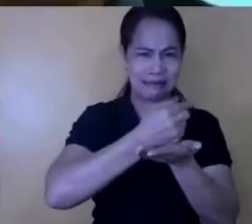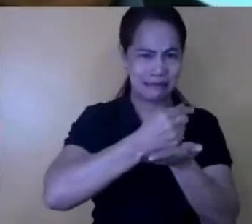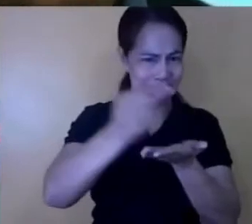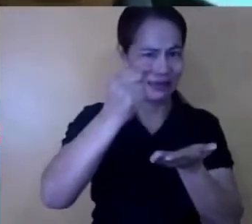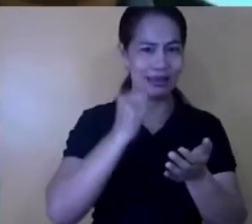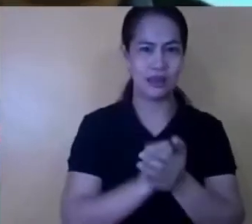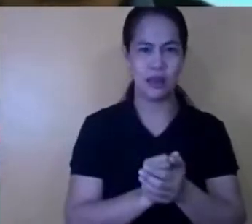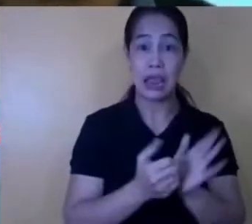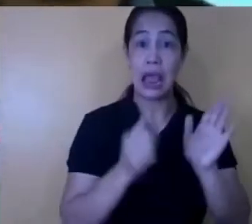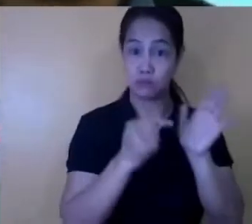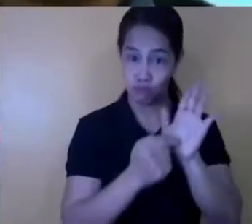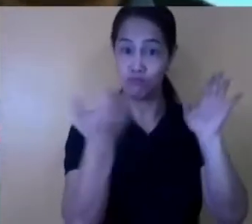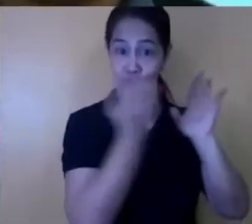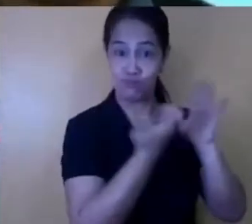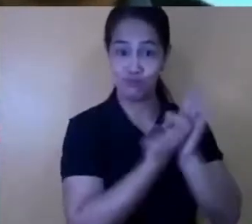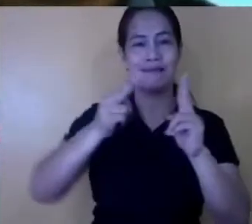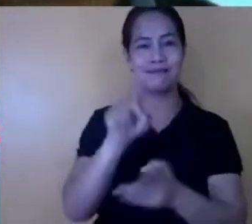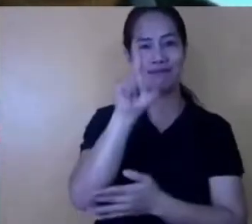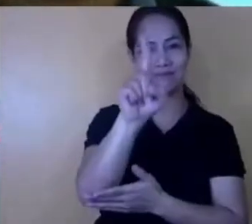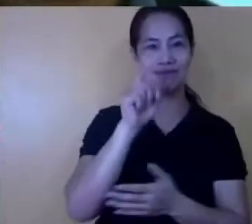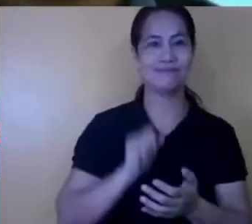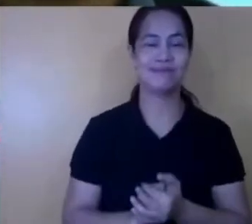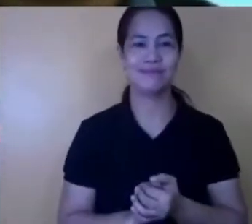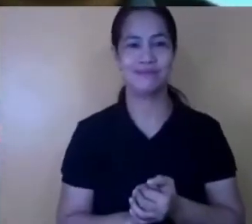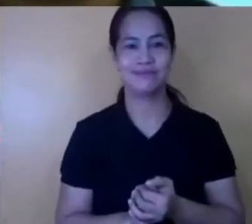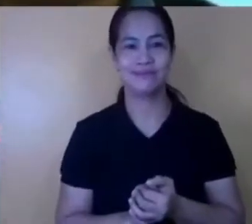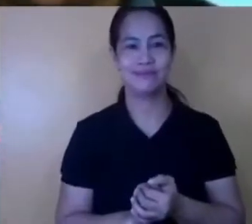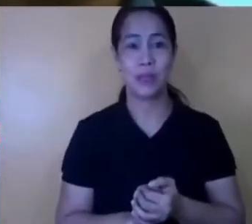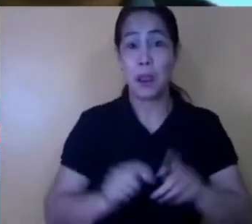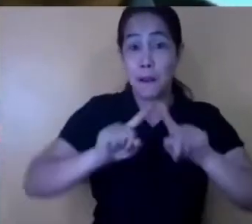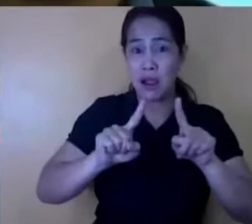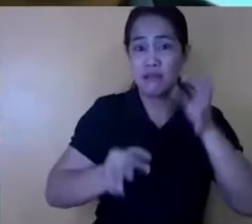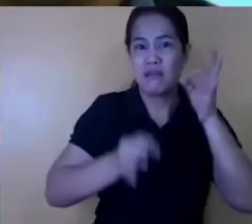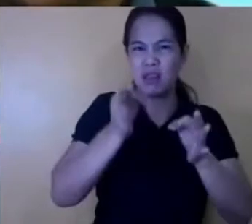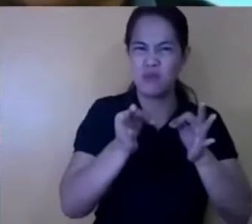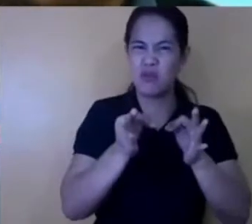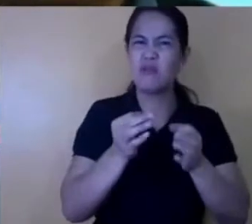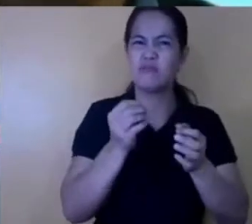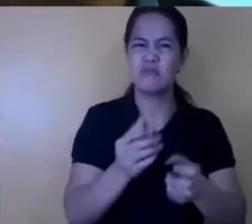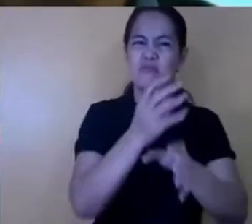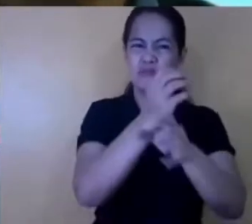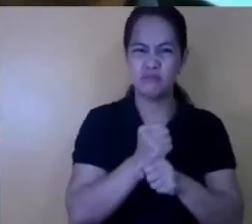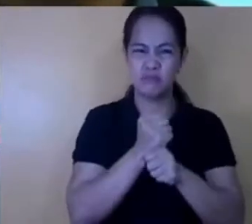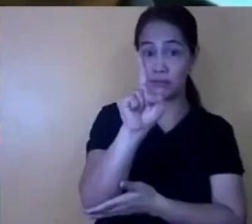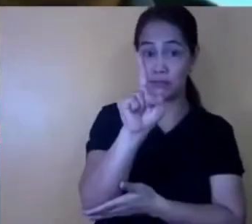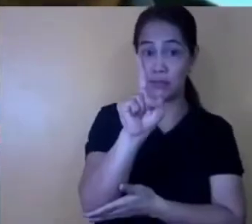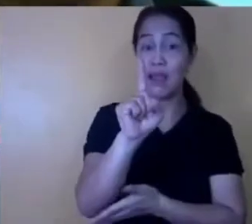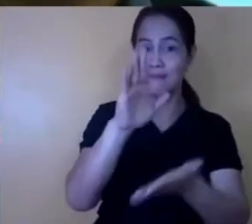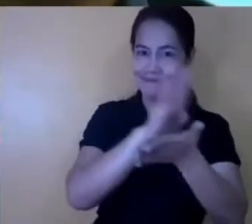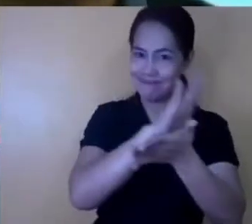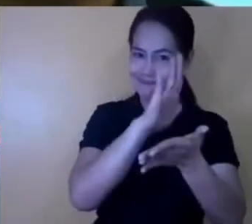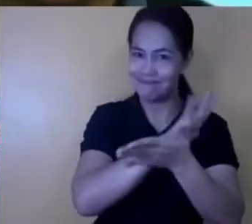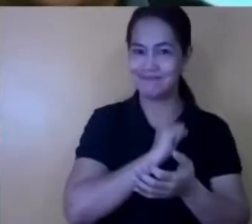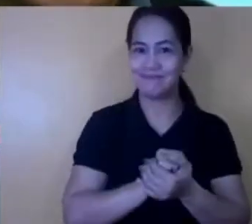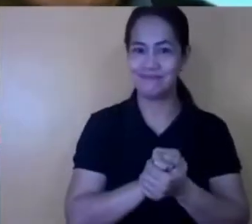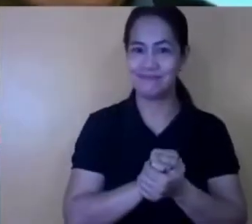least two MOV number one. But if you were only able to get at least one document with